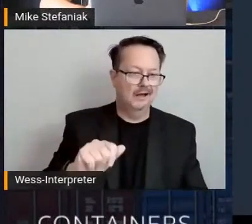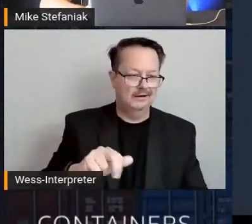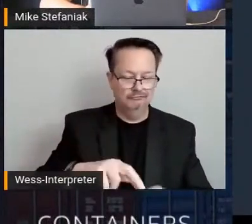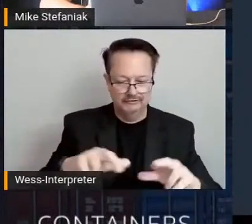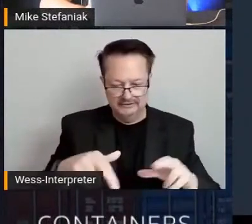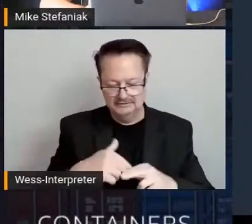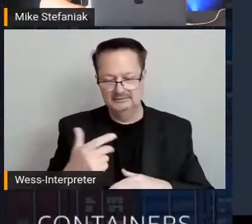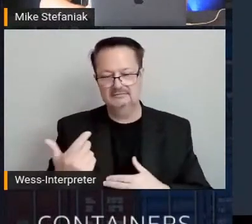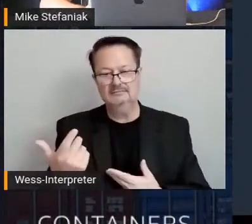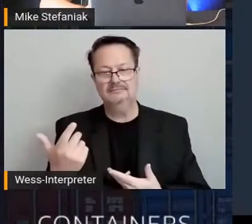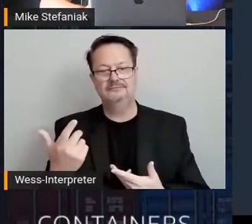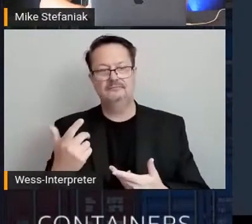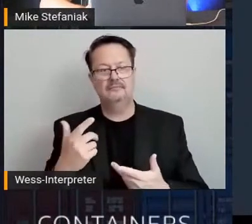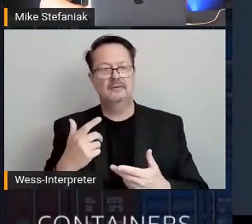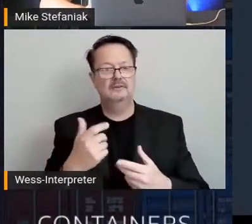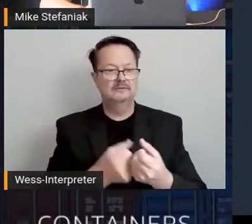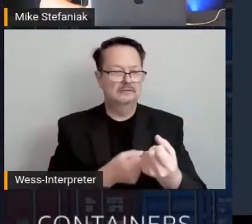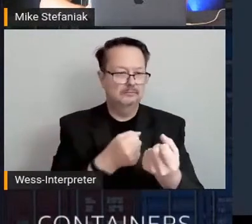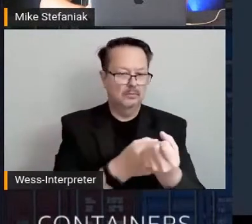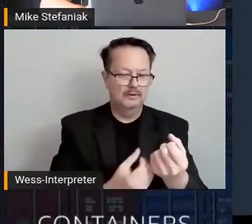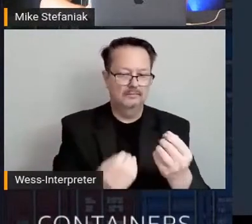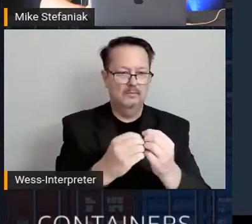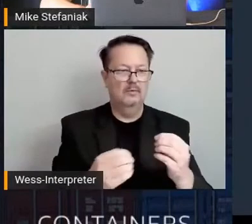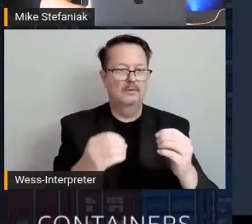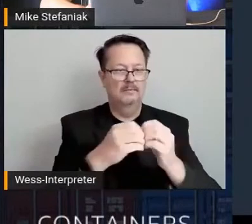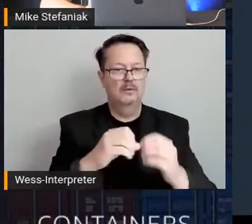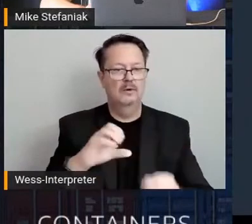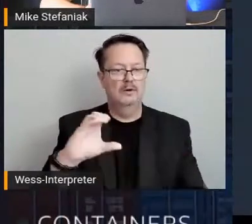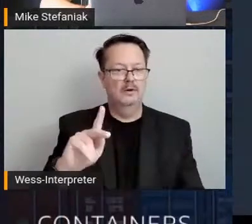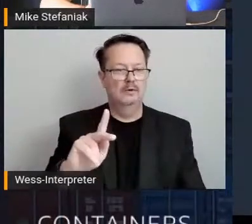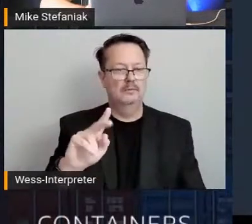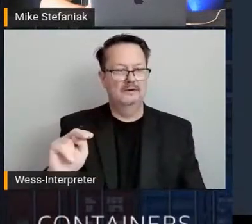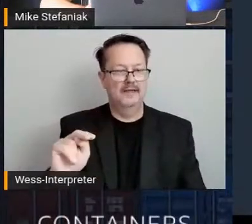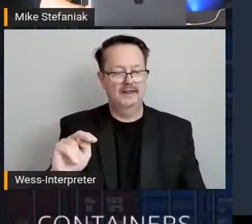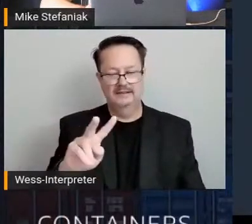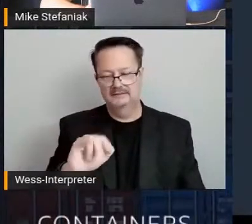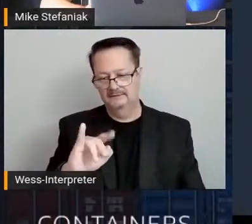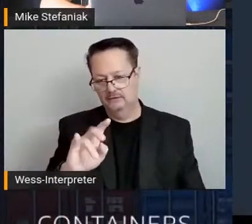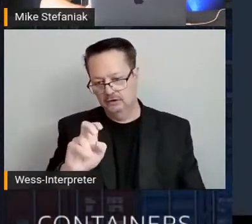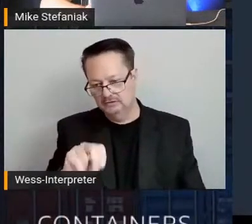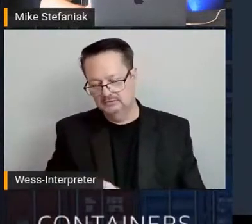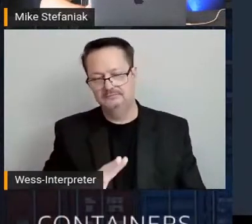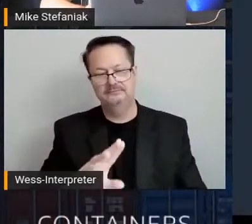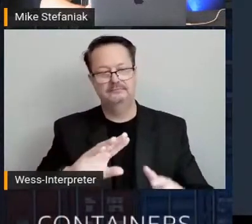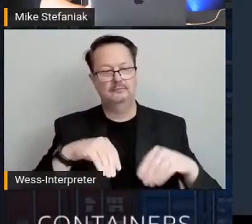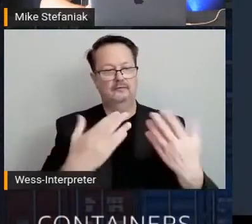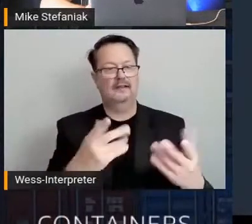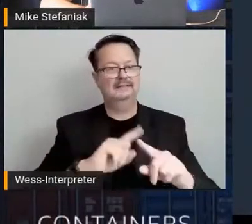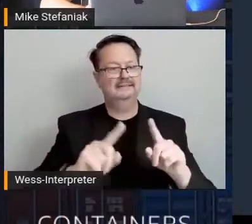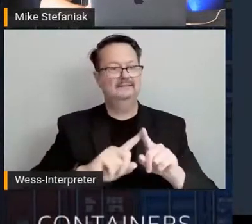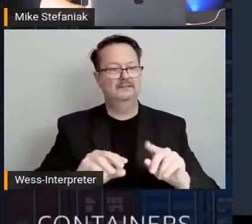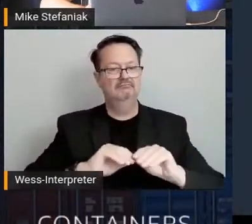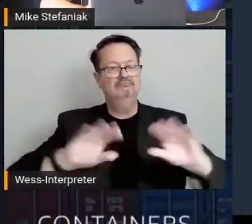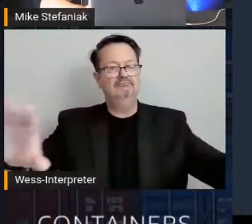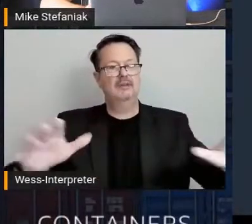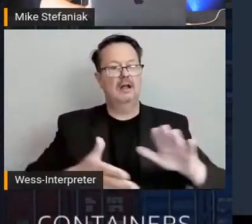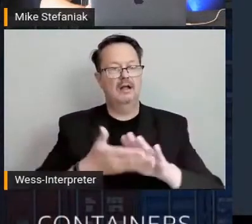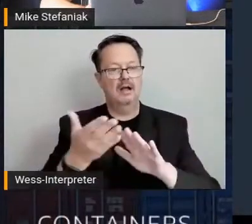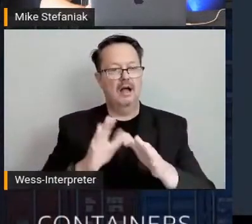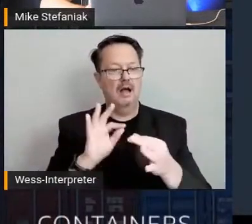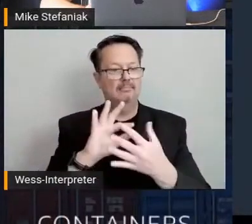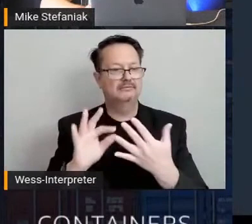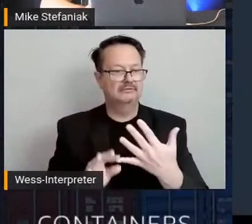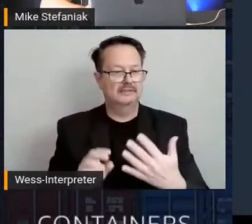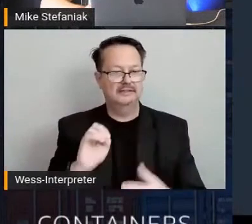leveraging, supporting more and more Kubernetes versions, introducing different deployment options like EKS Anywhere,